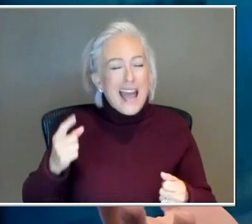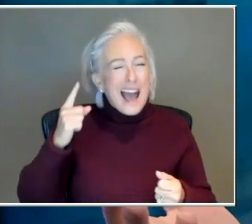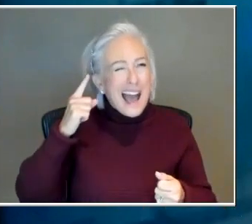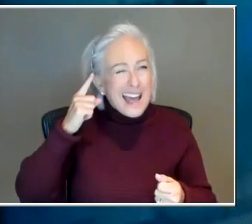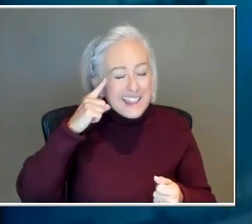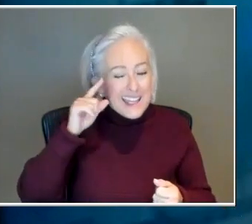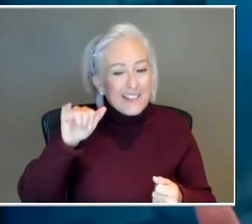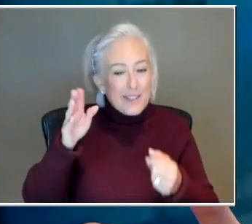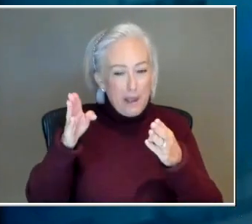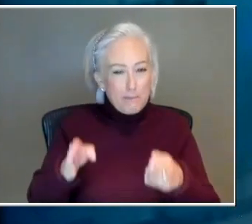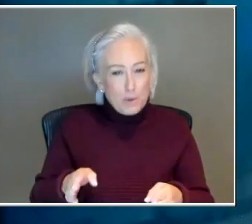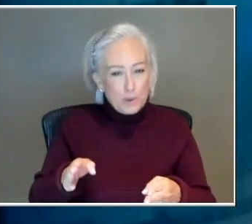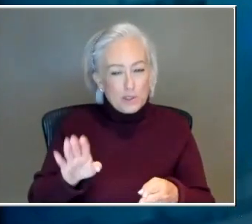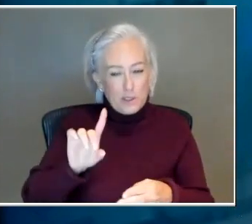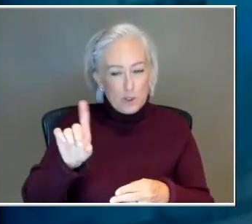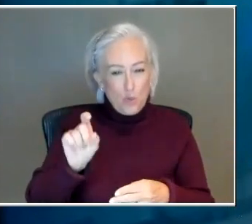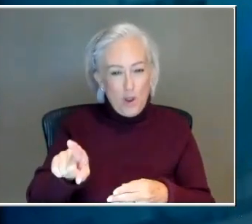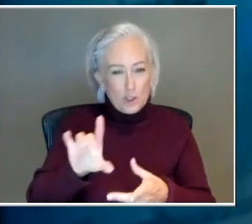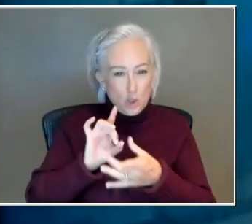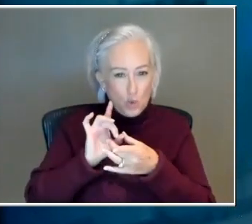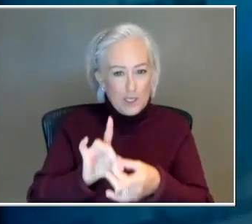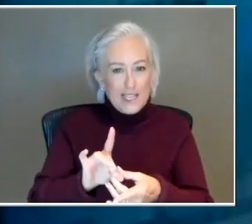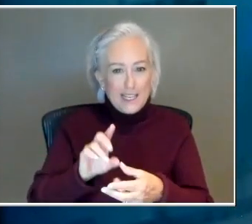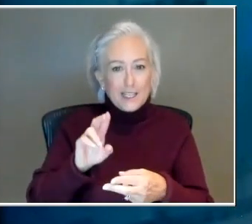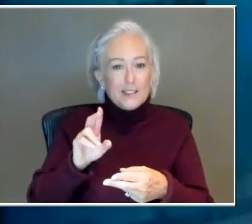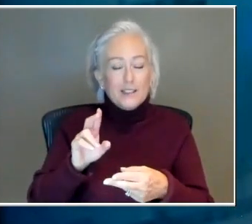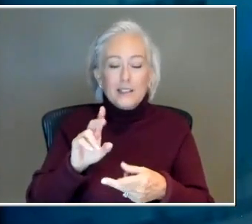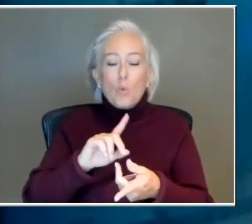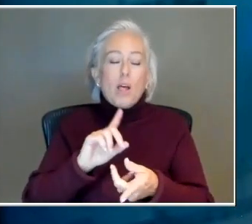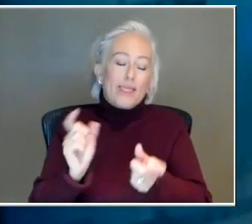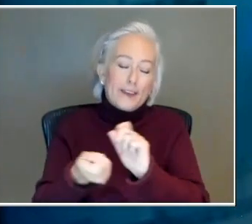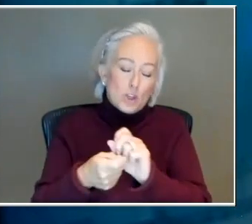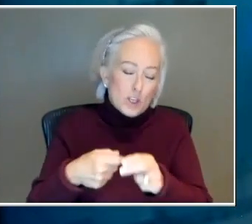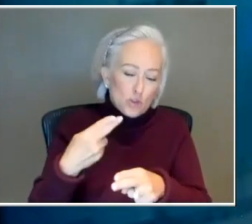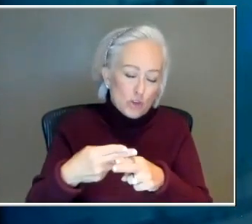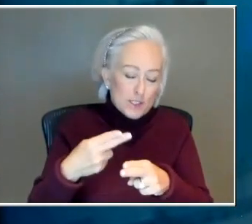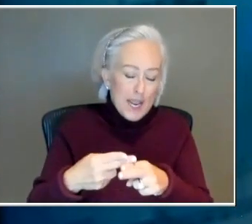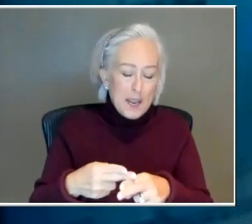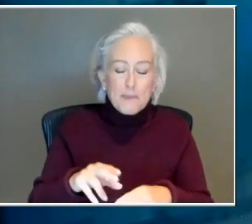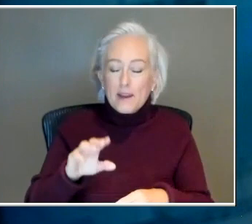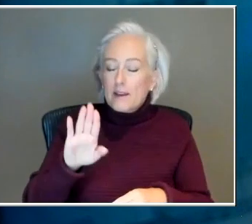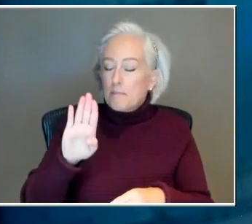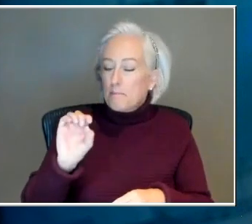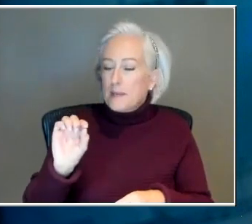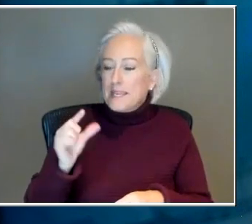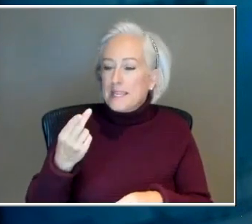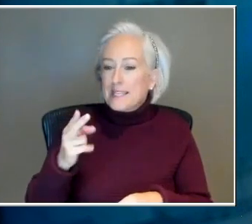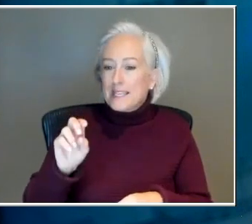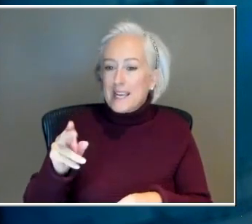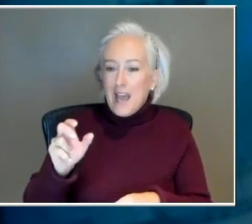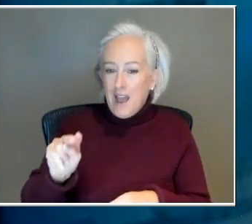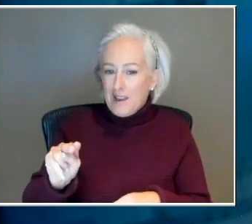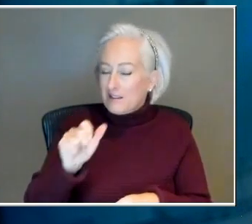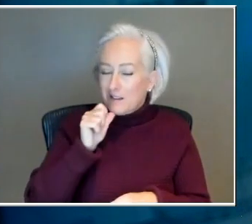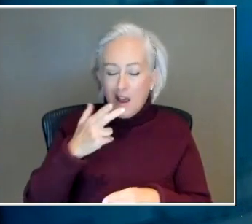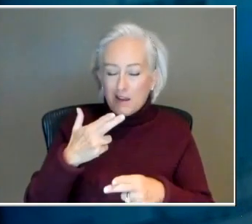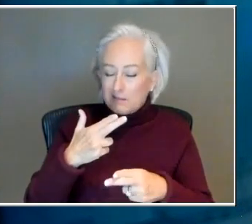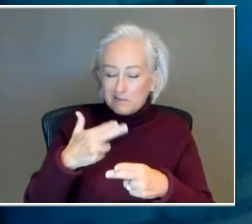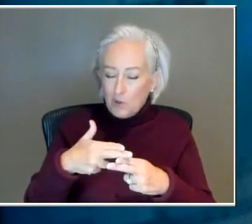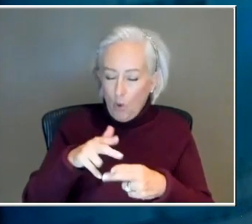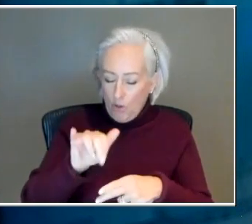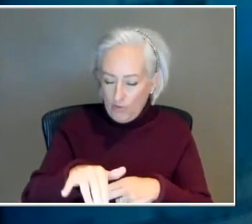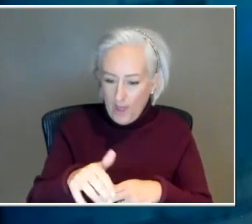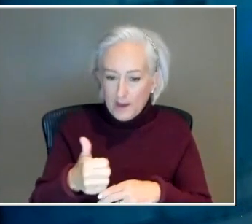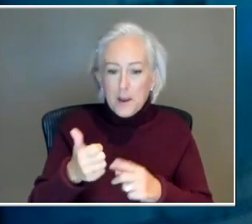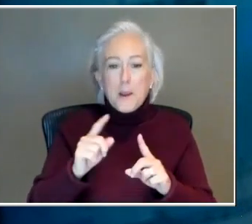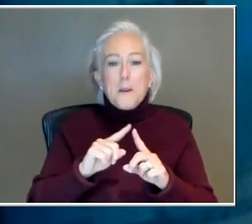the benign, well, they've been renamed. They're no longer called the benign childhood epilepsies, but people have shown that there's higher rates of needing help in